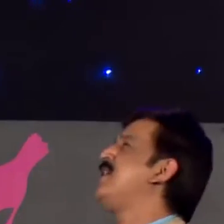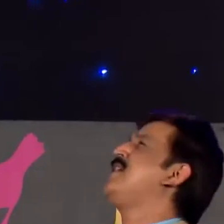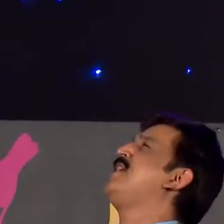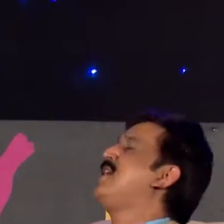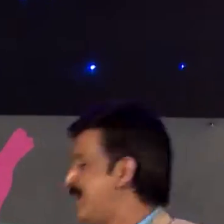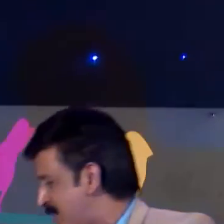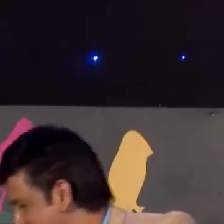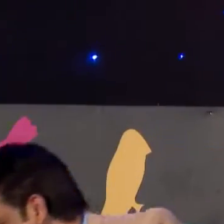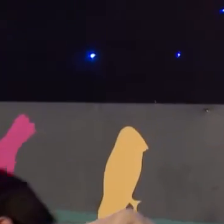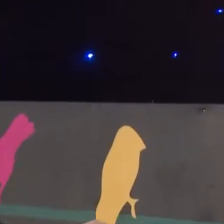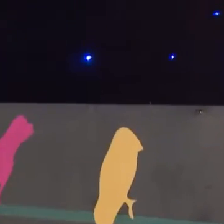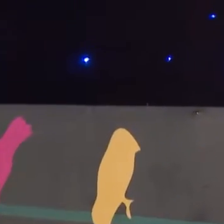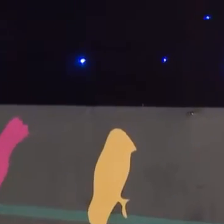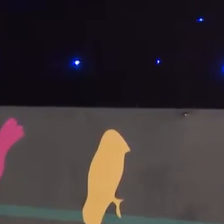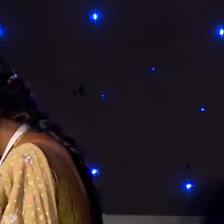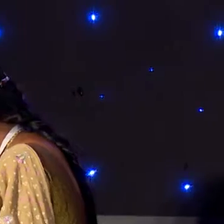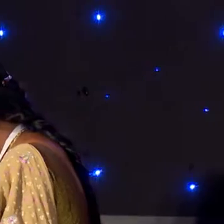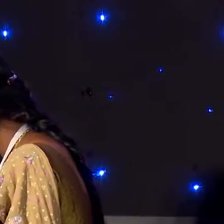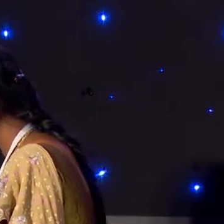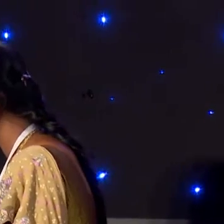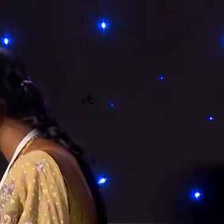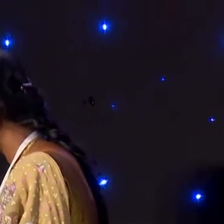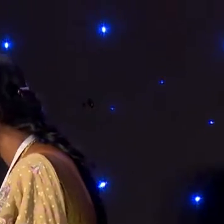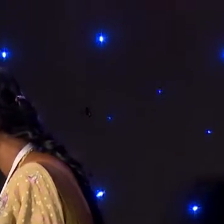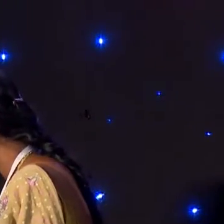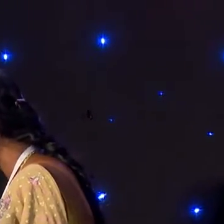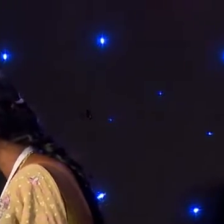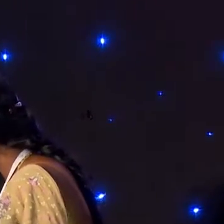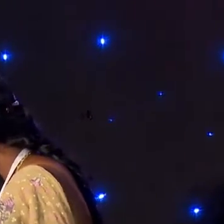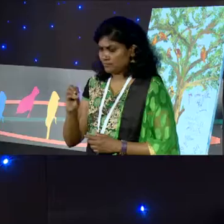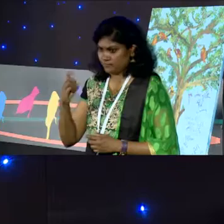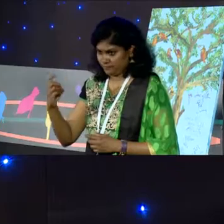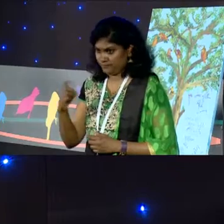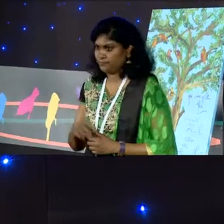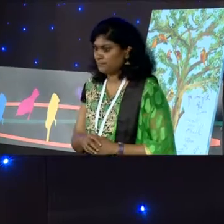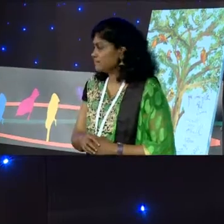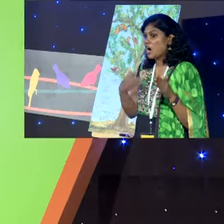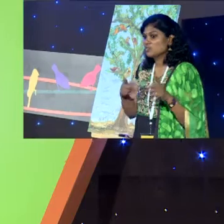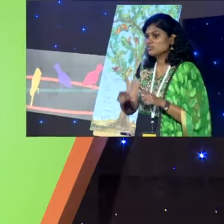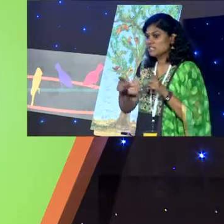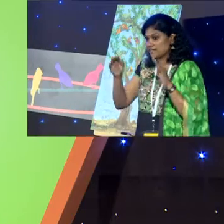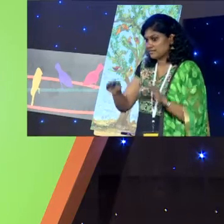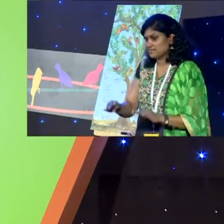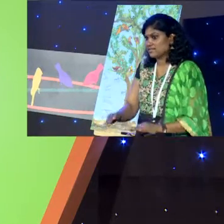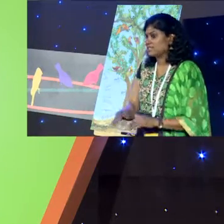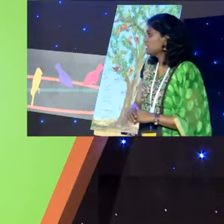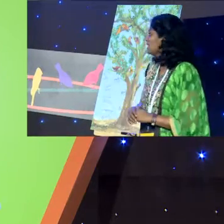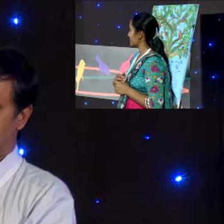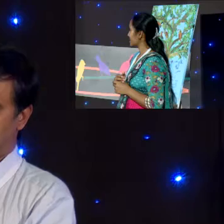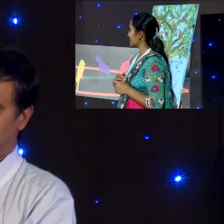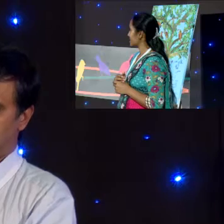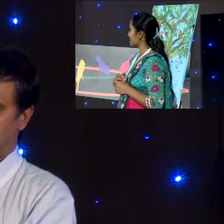and the tender, loving care, understanding, acceptance made it an enjoyable